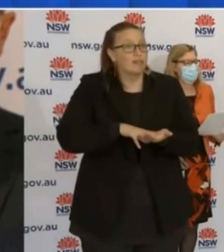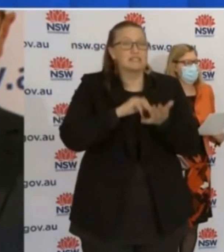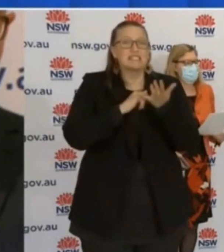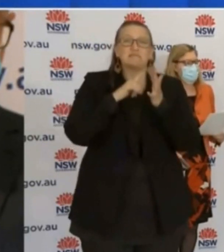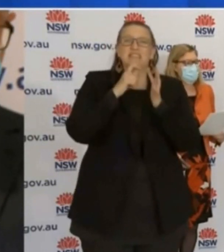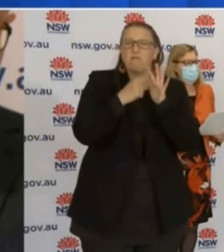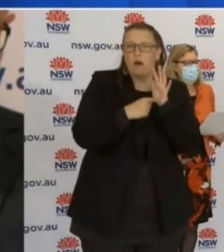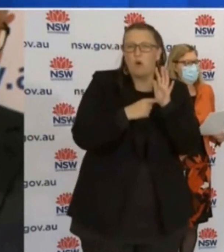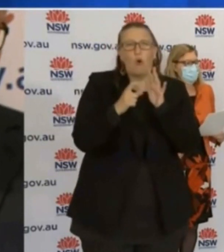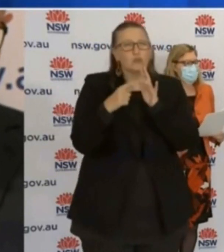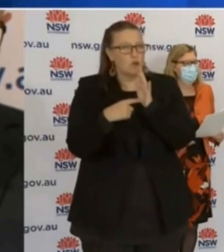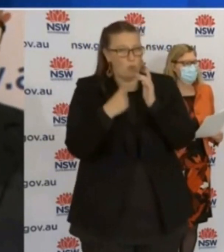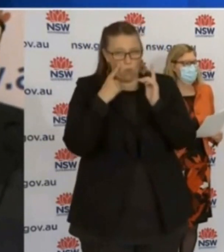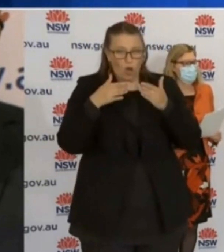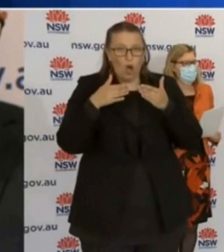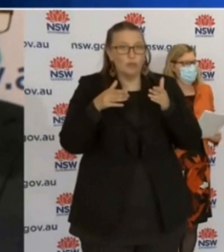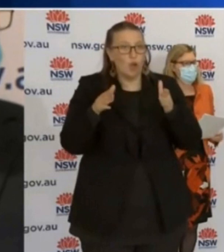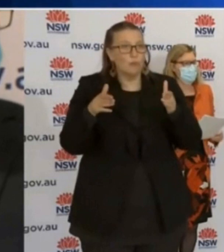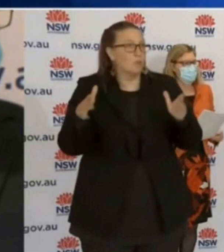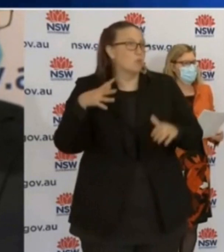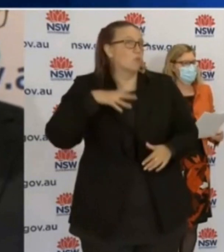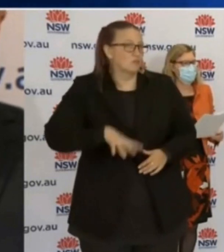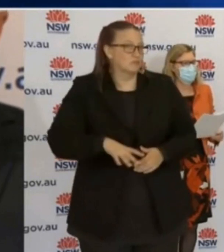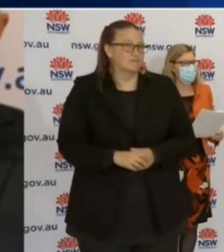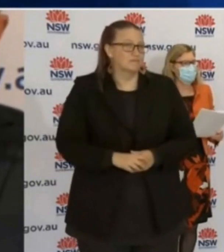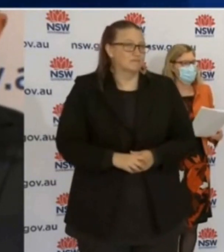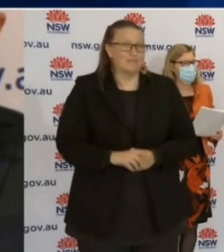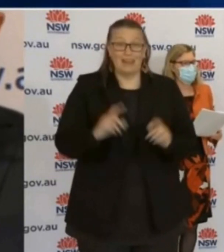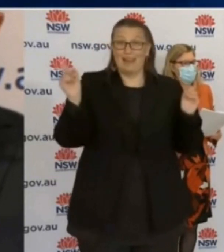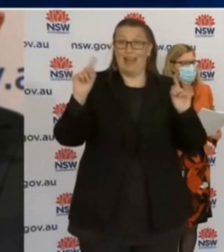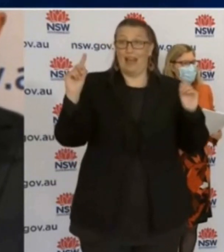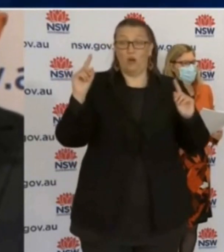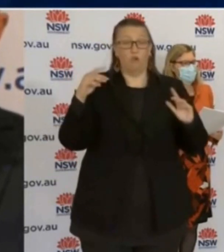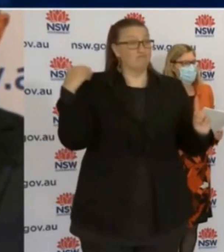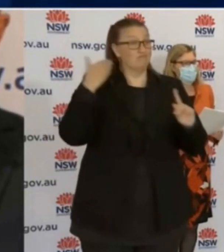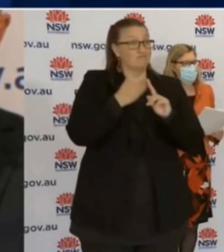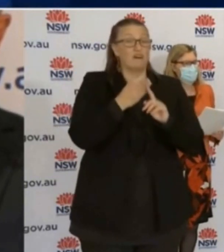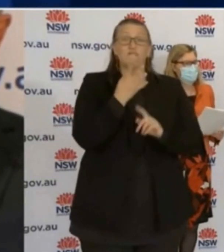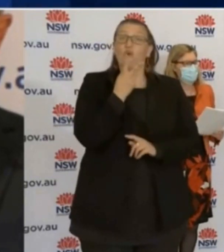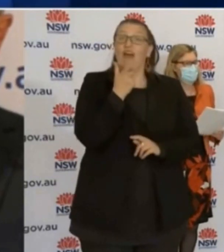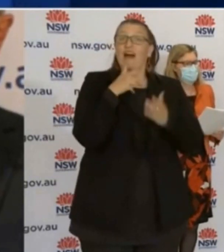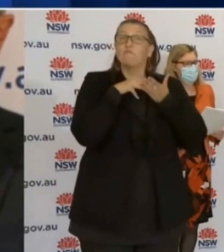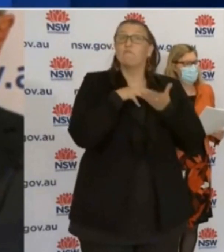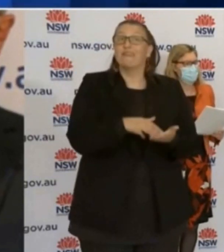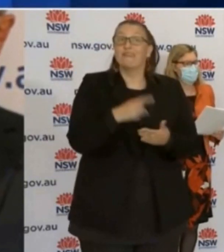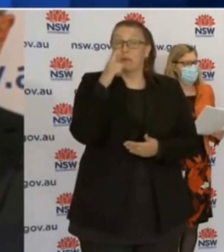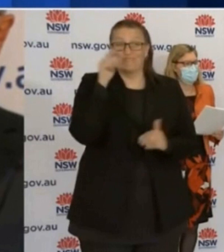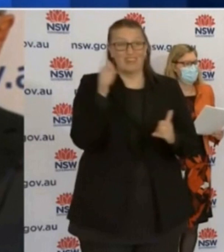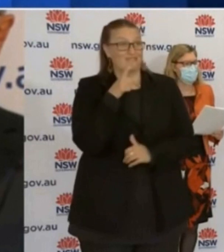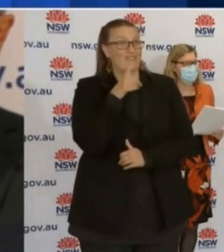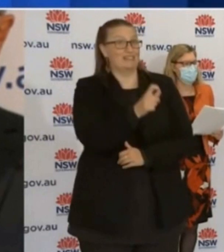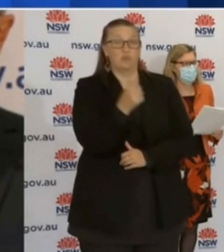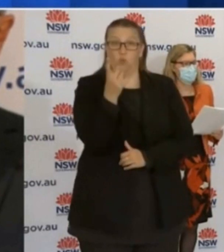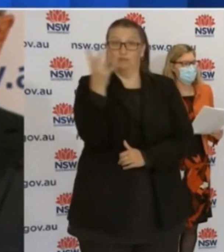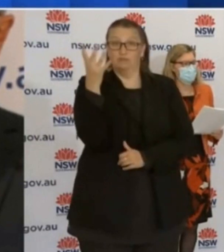I assume that by today we're at 4.5 million already, and I'd like to see us get to 5 million by the end of next